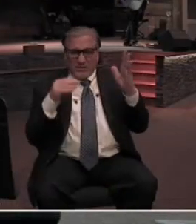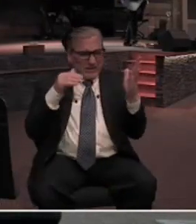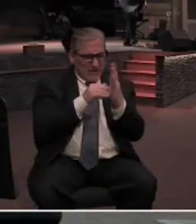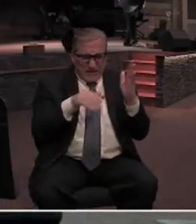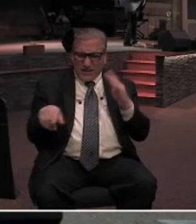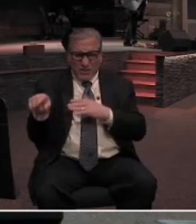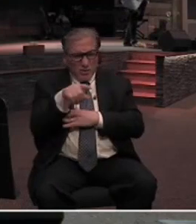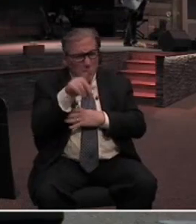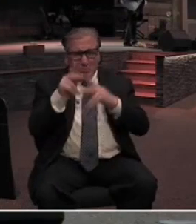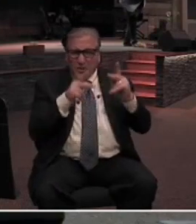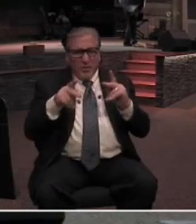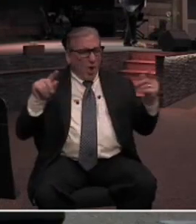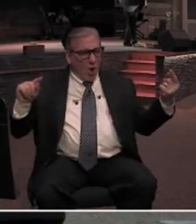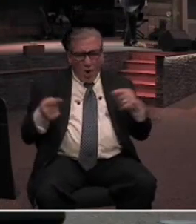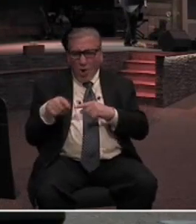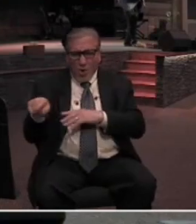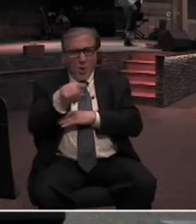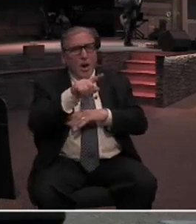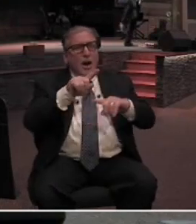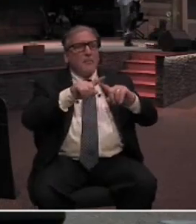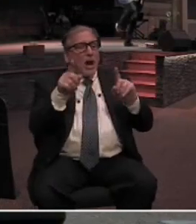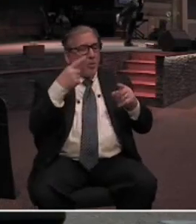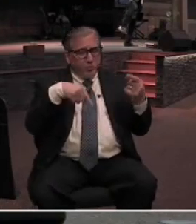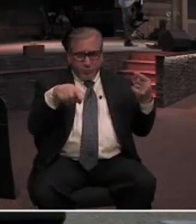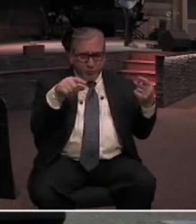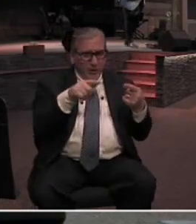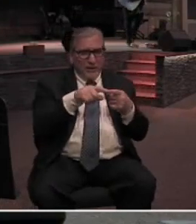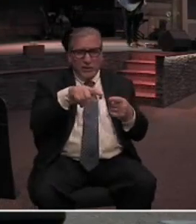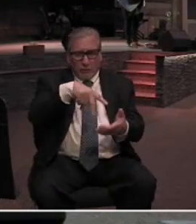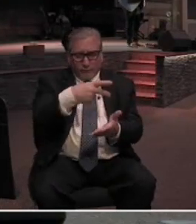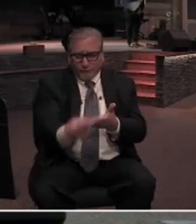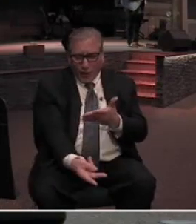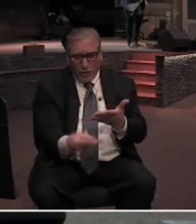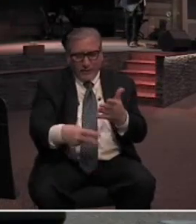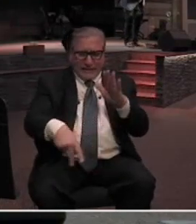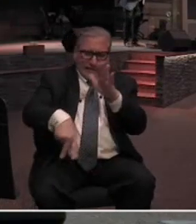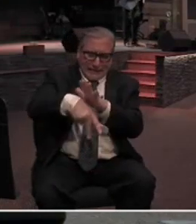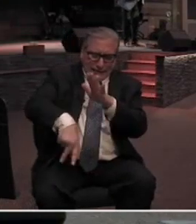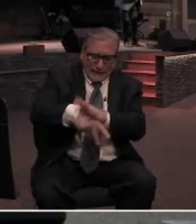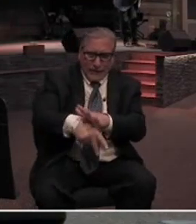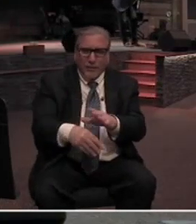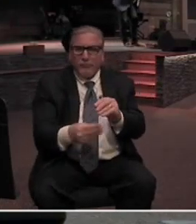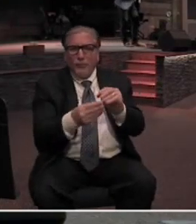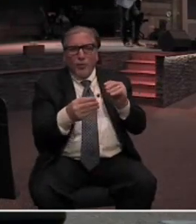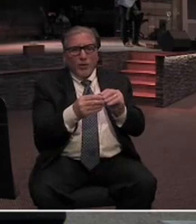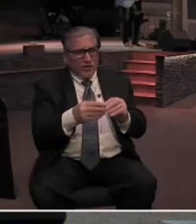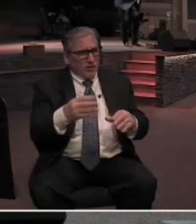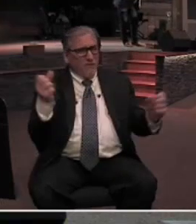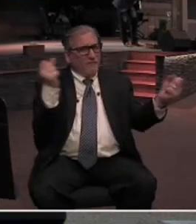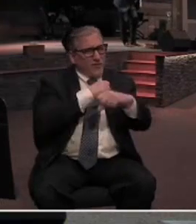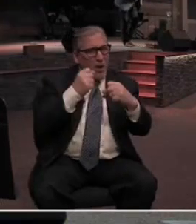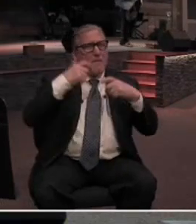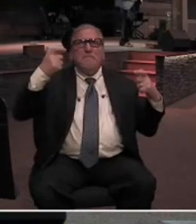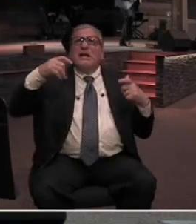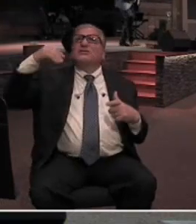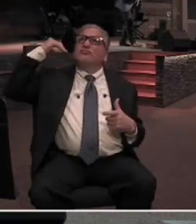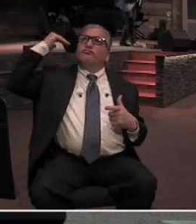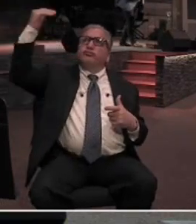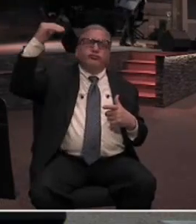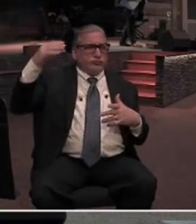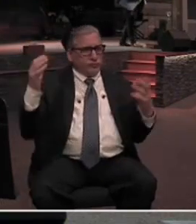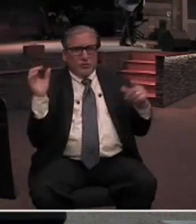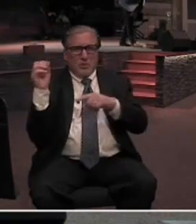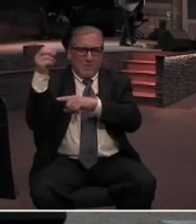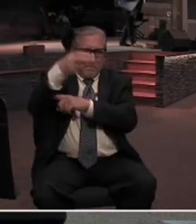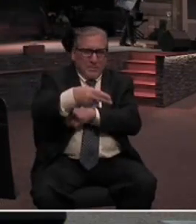People hurt you. And when you were down, they kicked you some more. You fought big giants, you conquered great